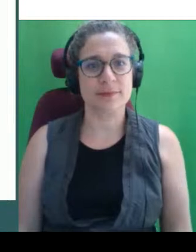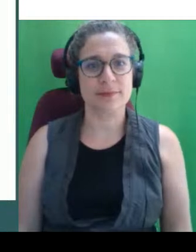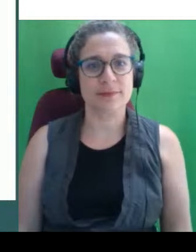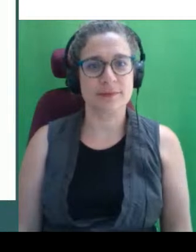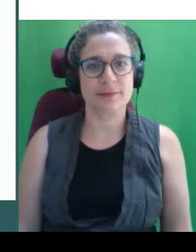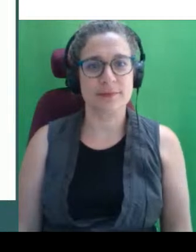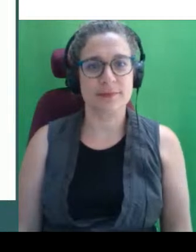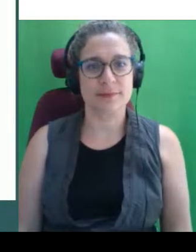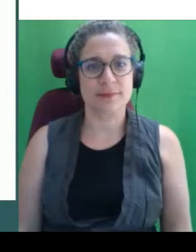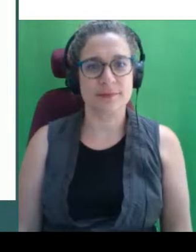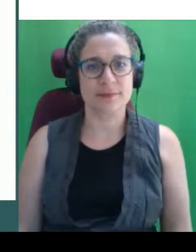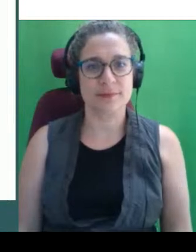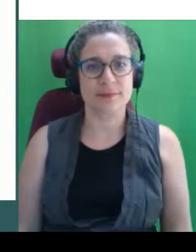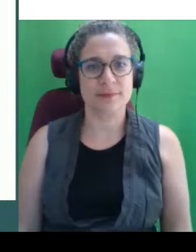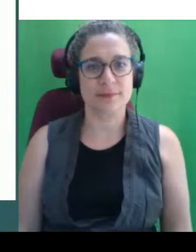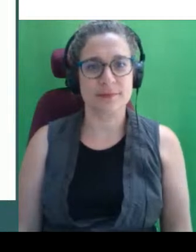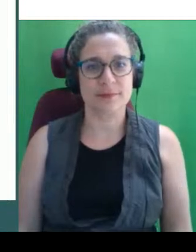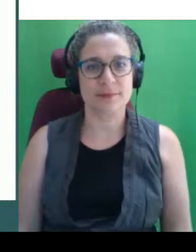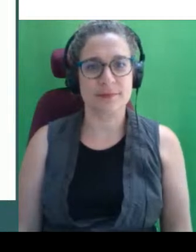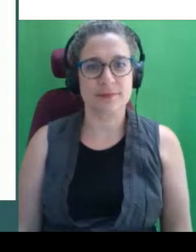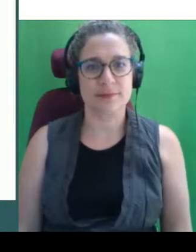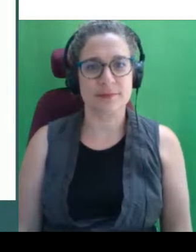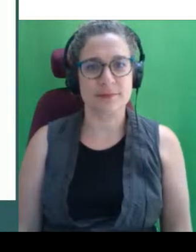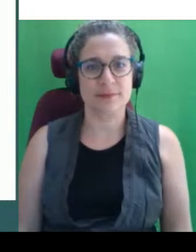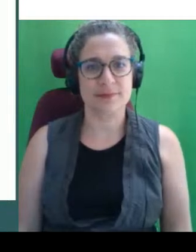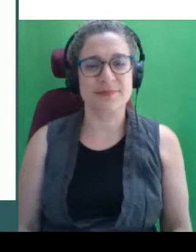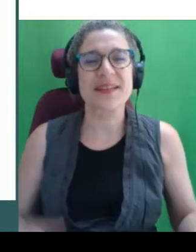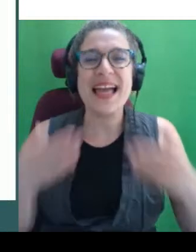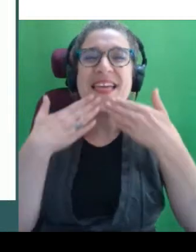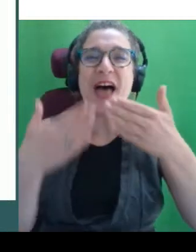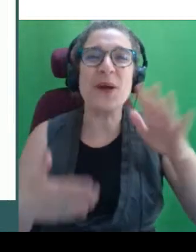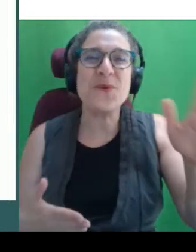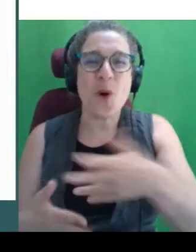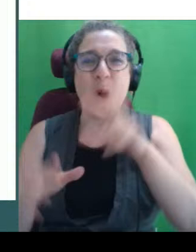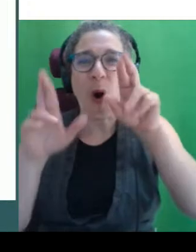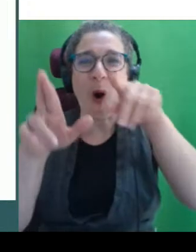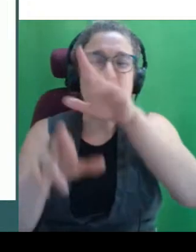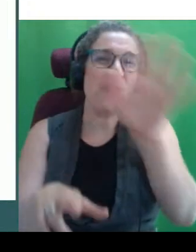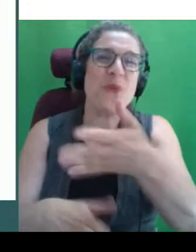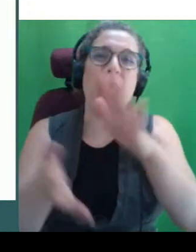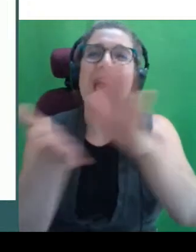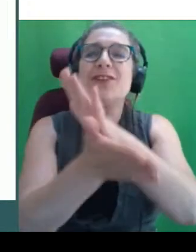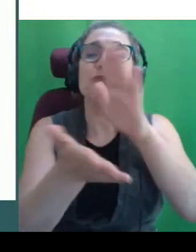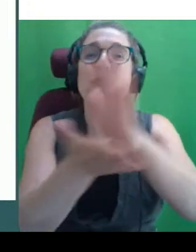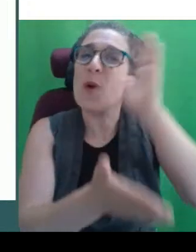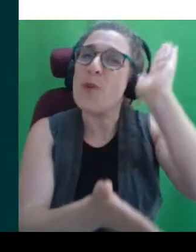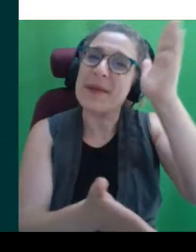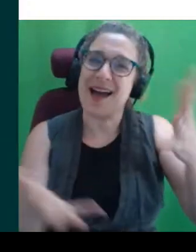www.allergyuk.org/masterclass. Thank you very much, and I hope you've all enjoyed the webinar today.